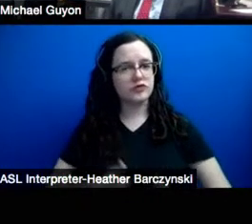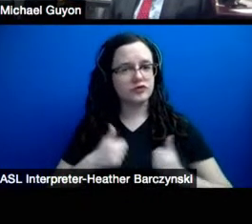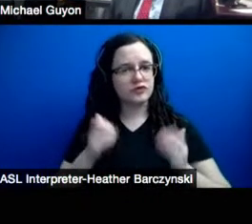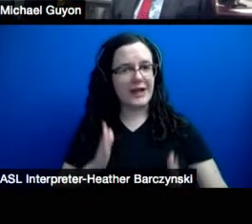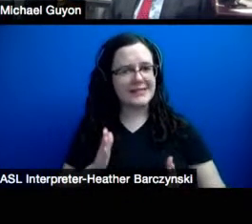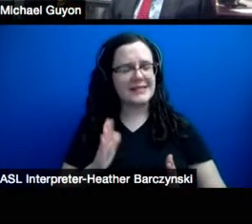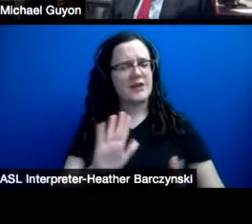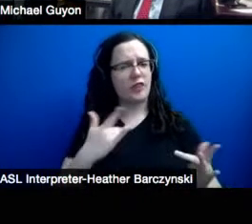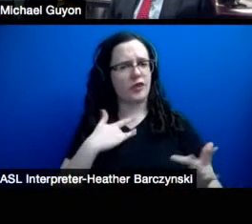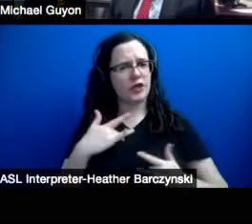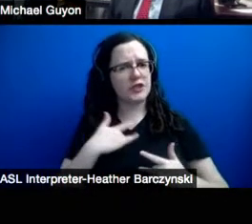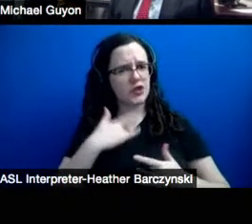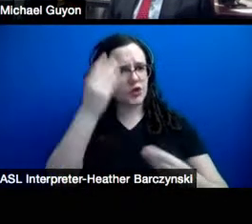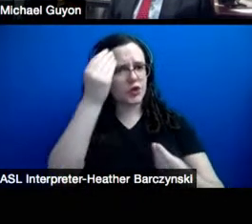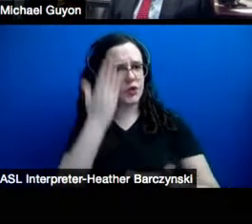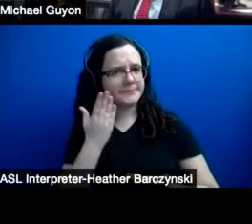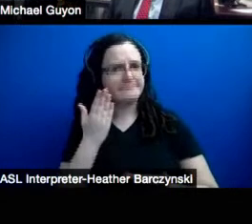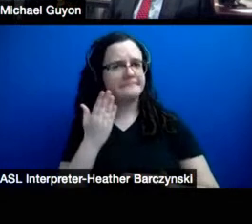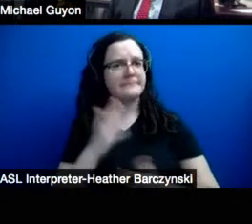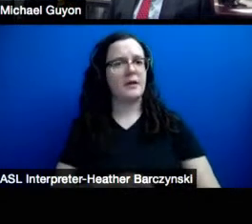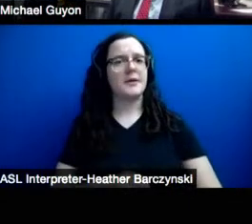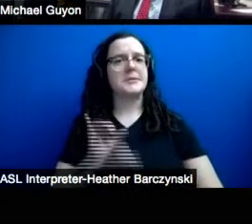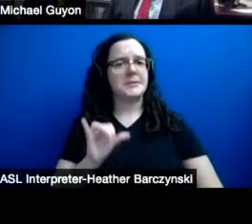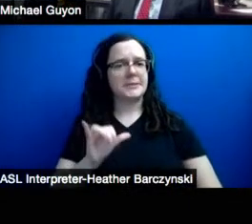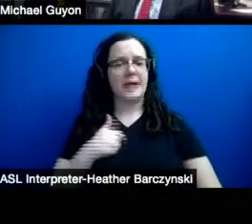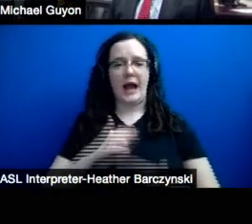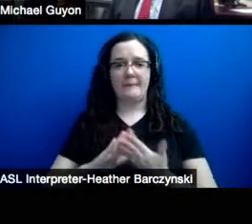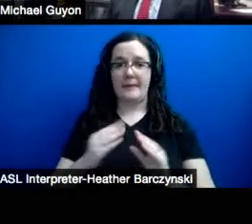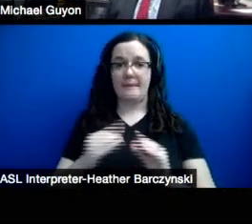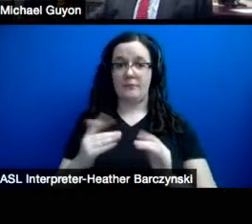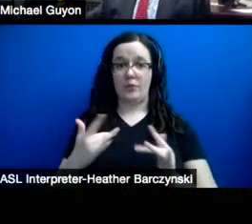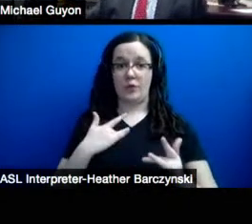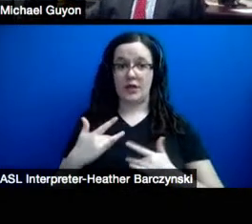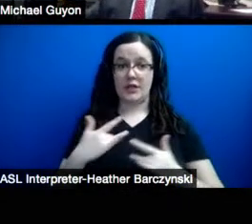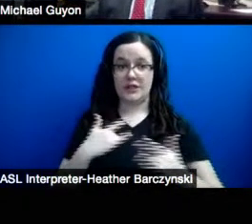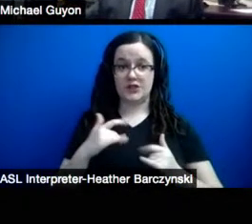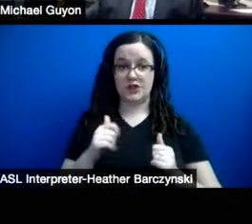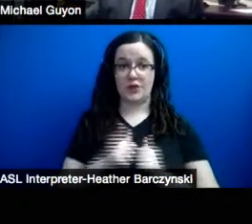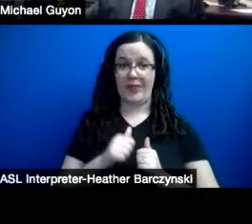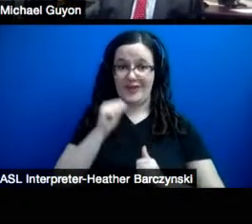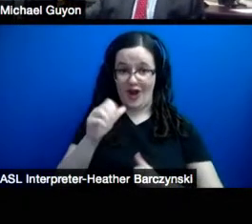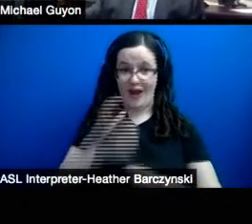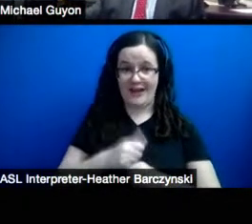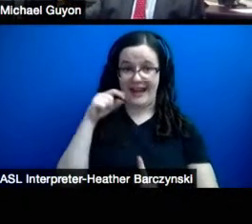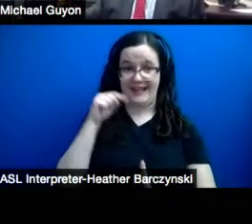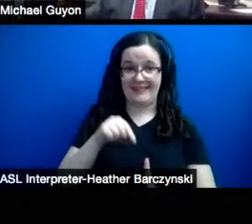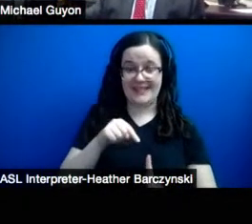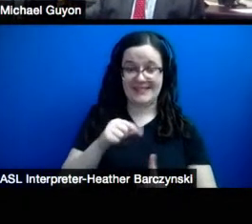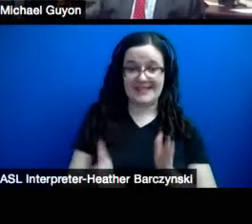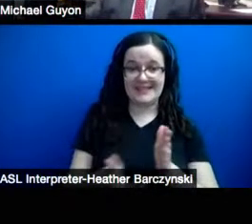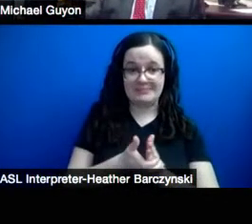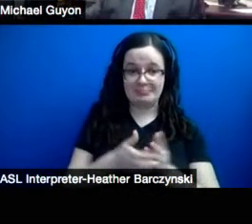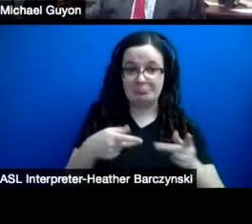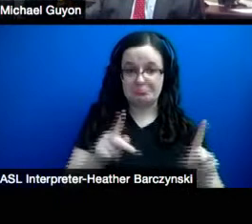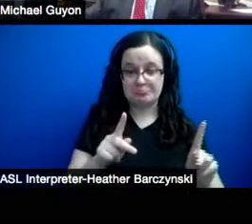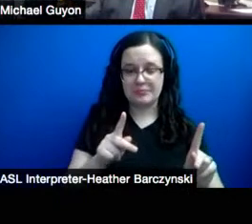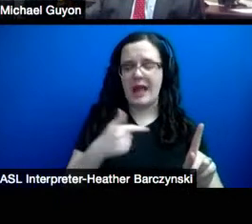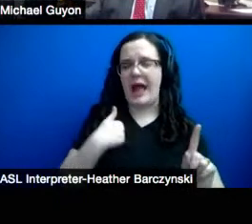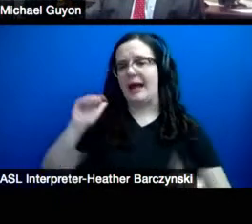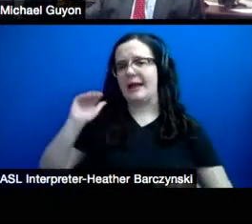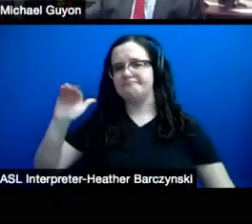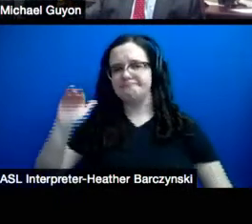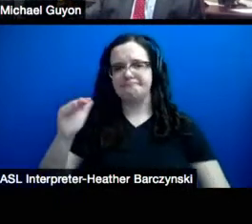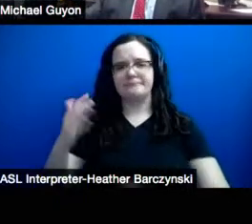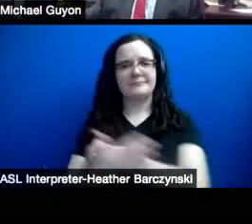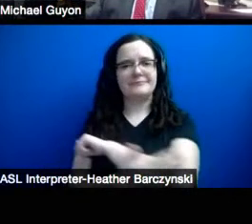concerns, and I became more concerned with not getting this variance. I went back to the county just on